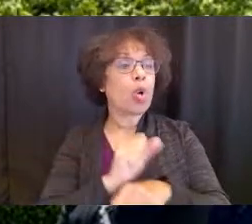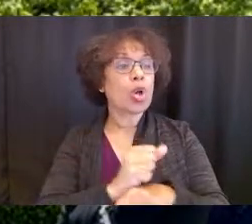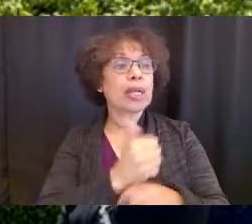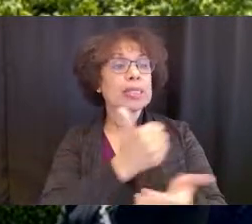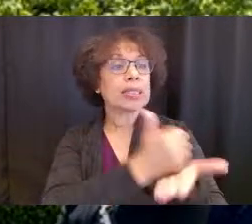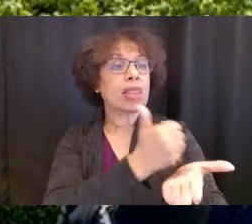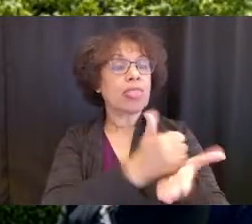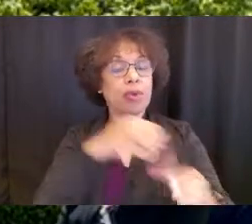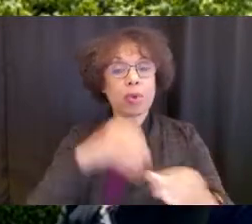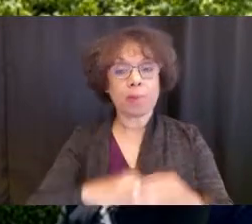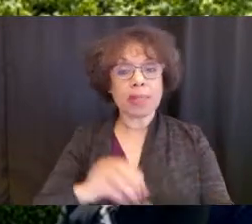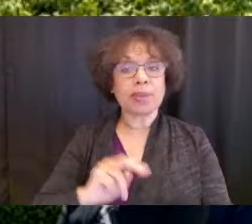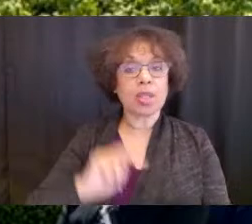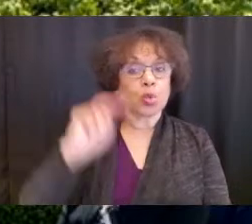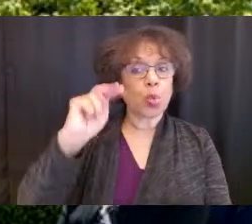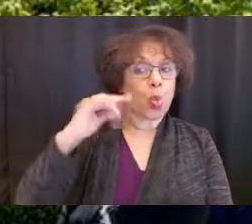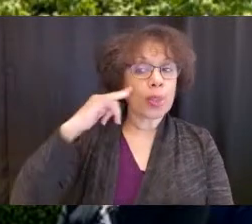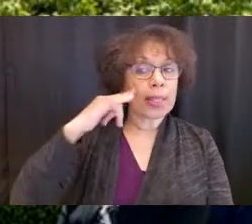with